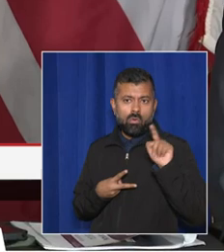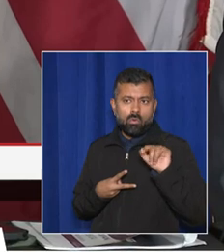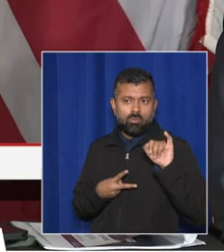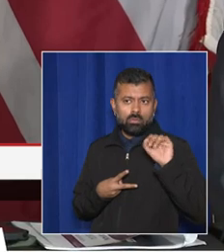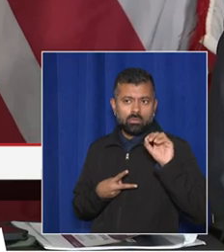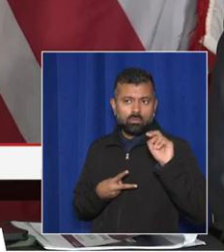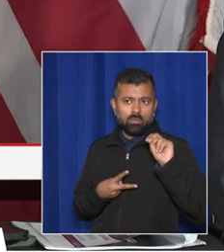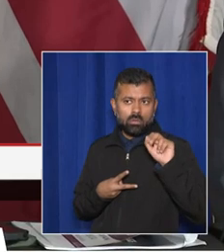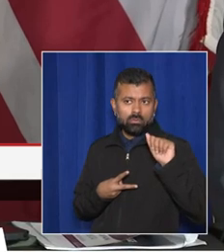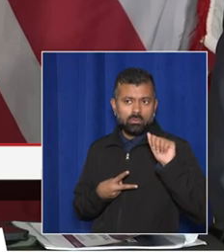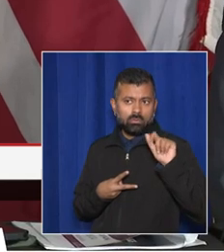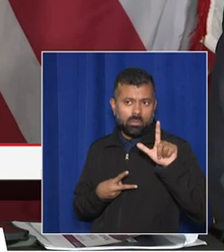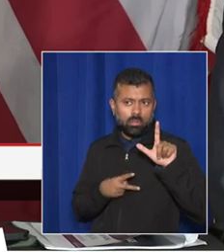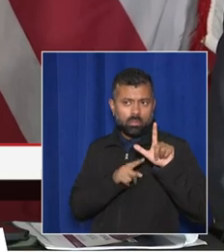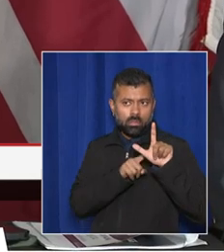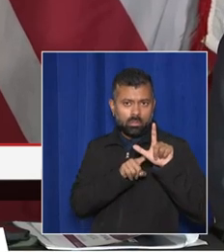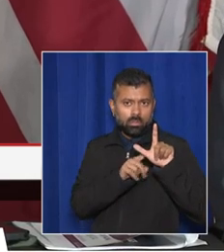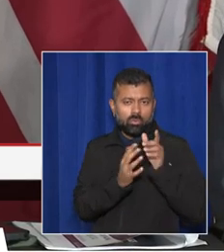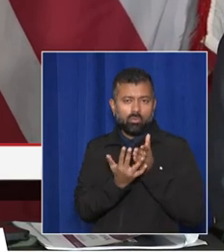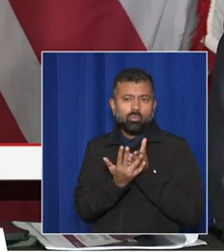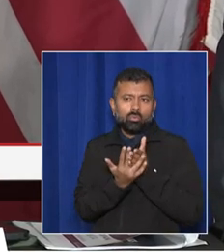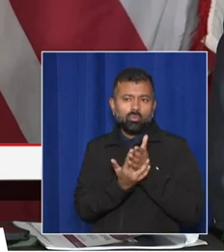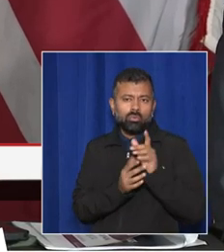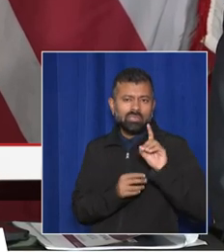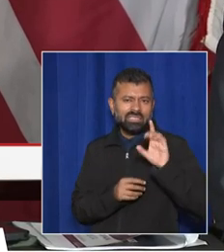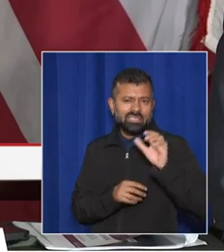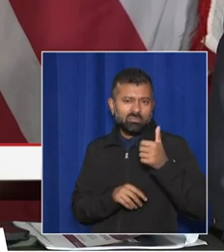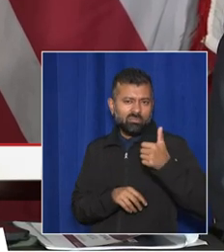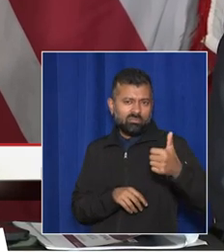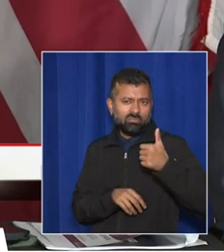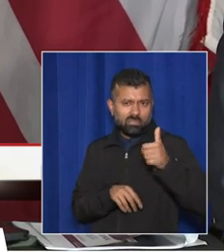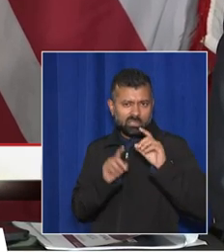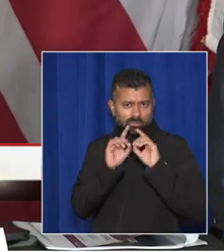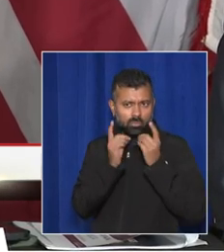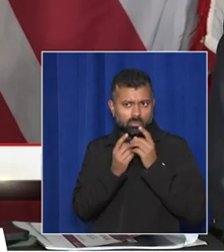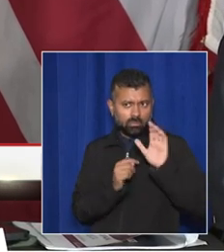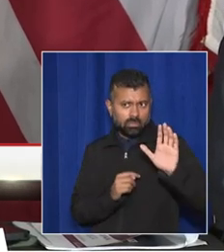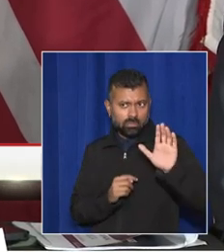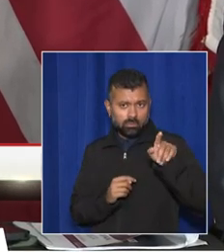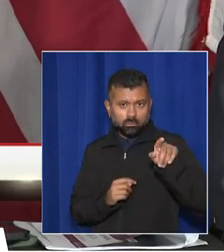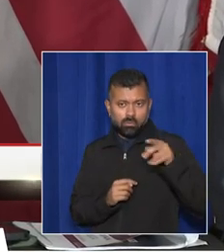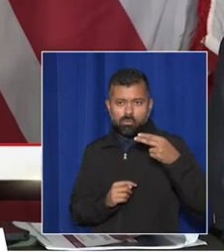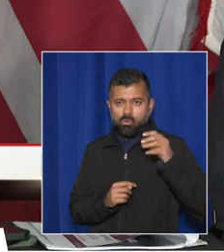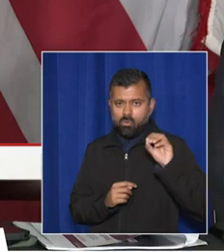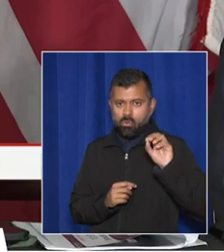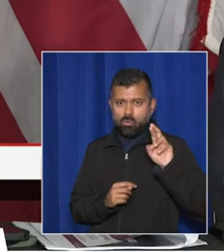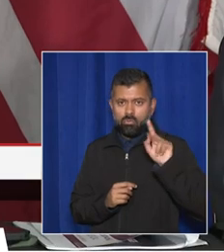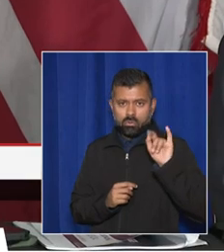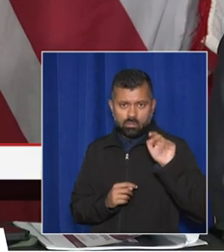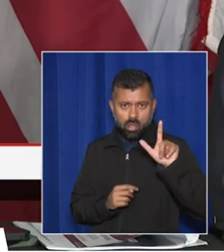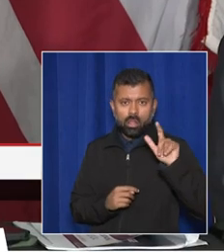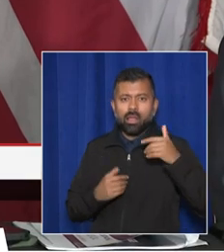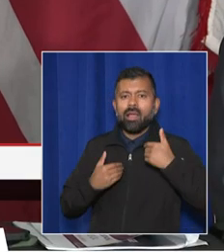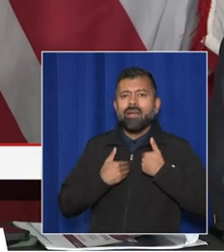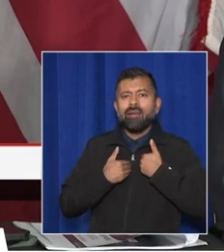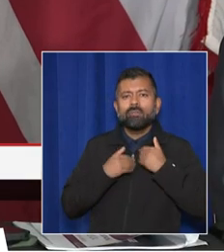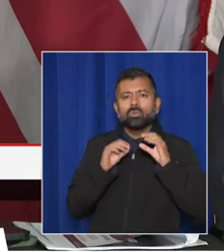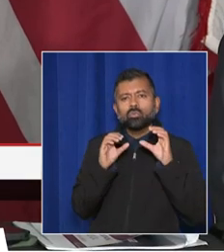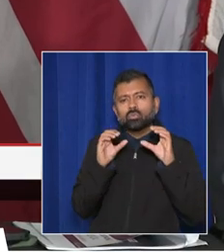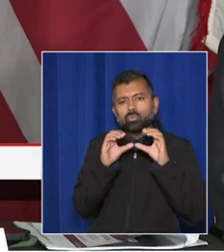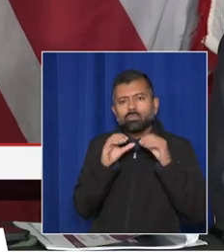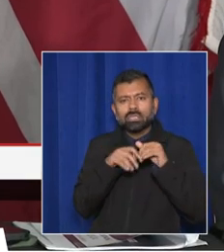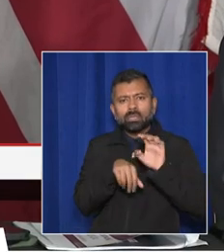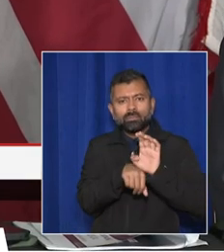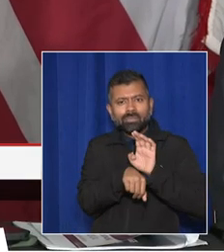number of local CBEs, certified business enterprises, that do that work. That's roads, bridges, all the inspection and design